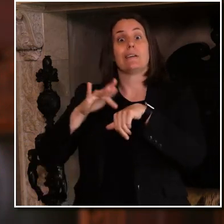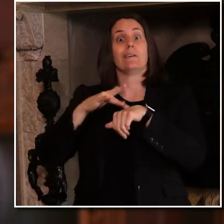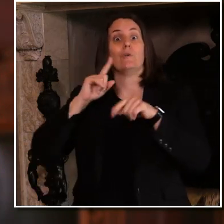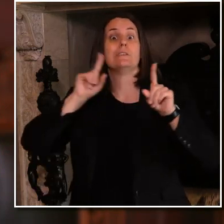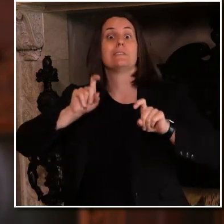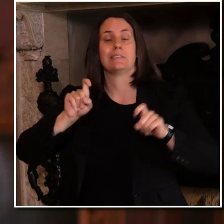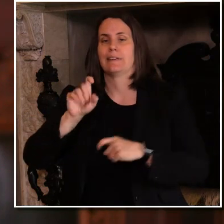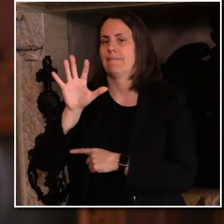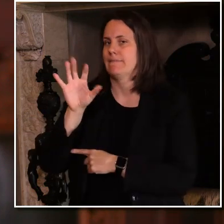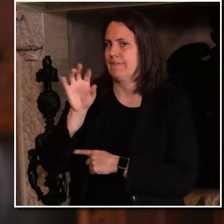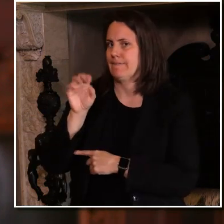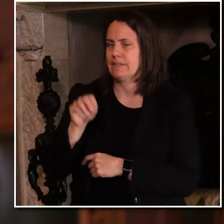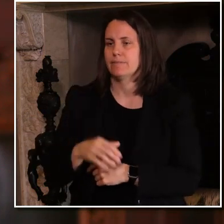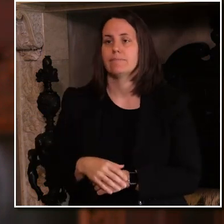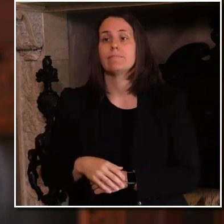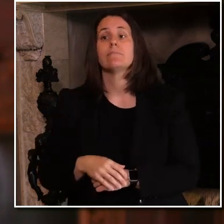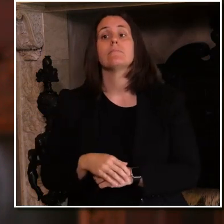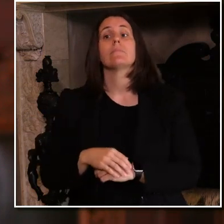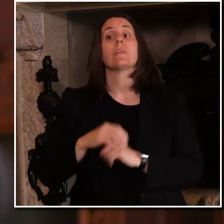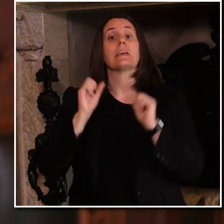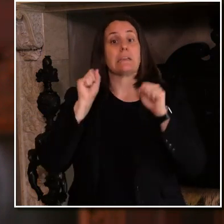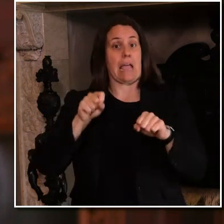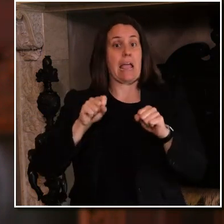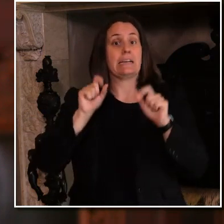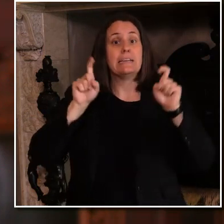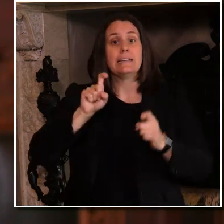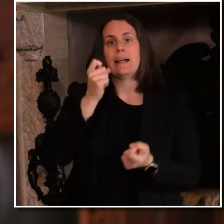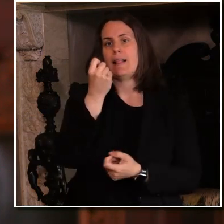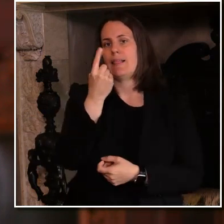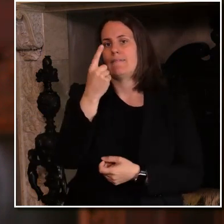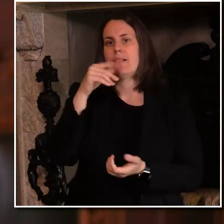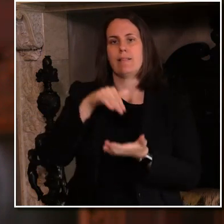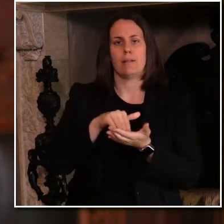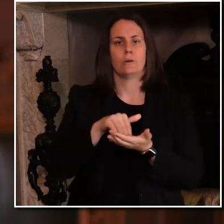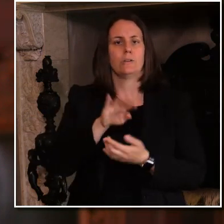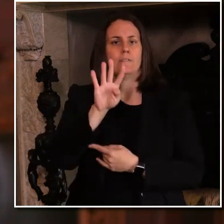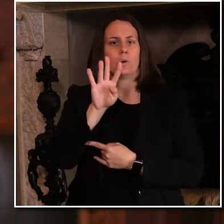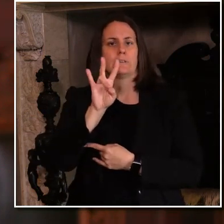of 11,047 tests. We have